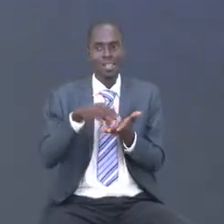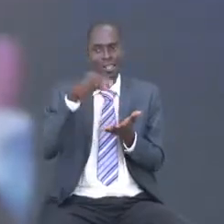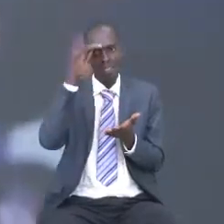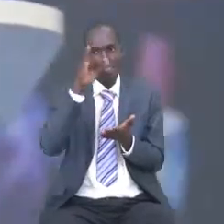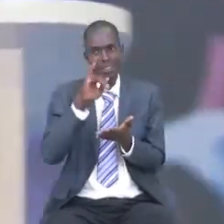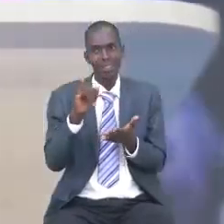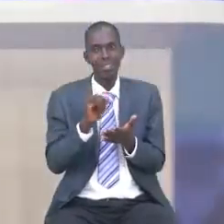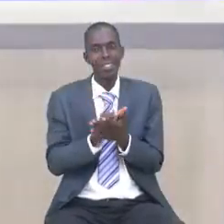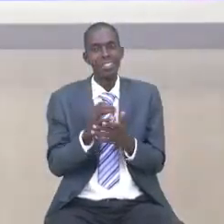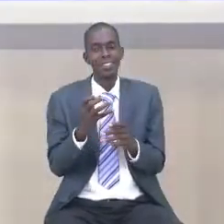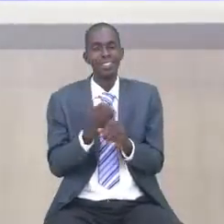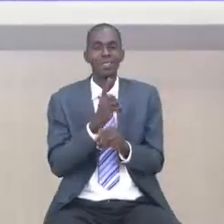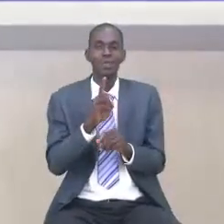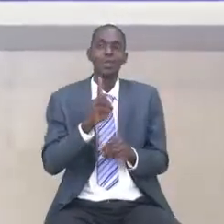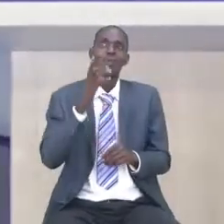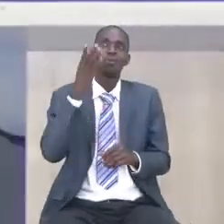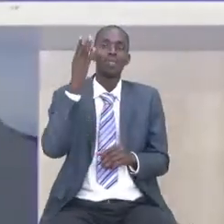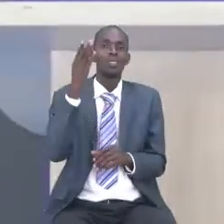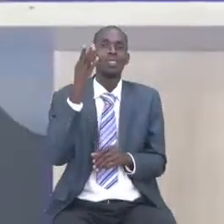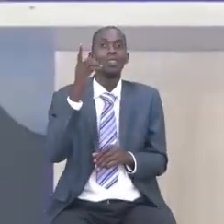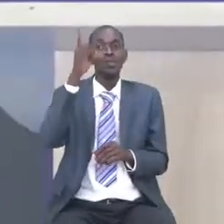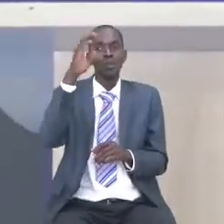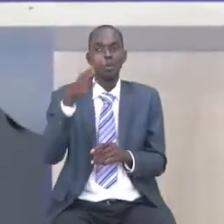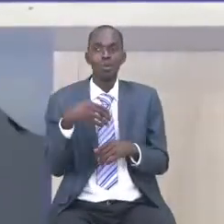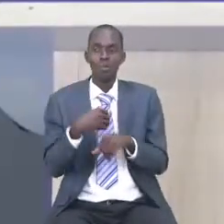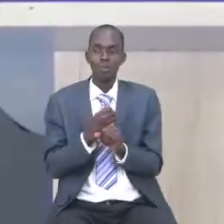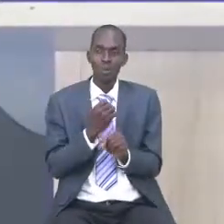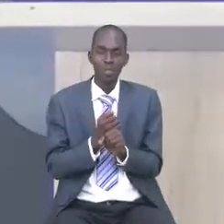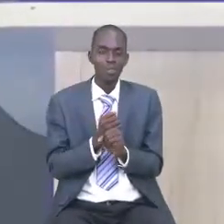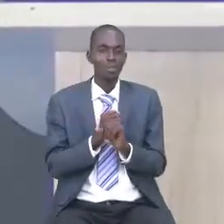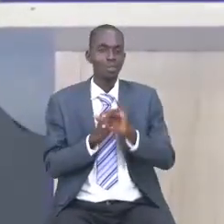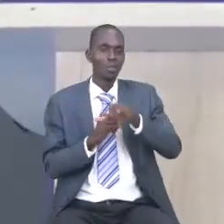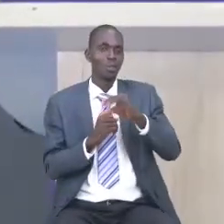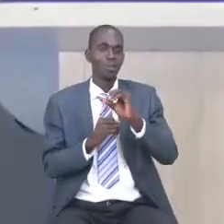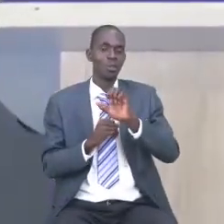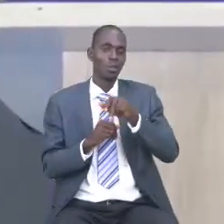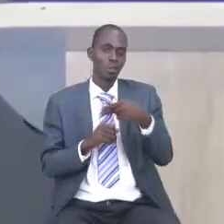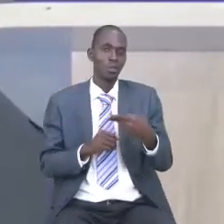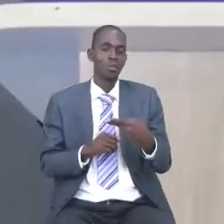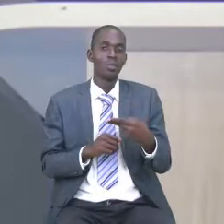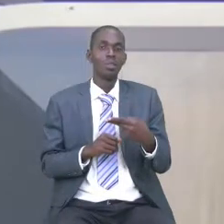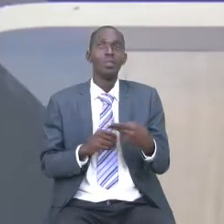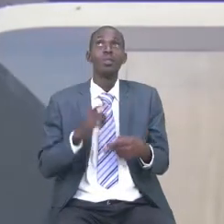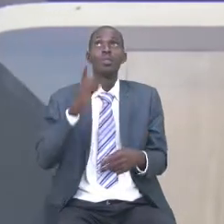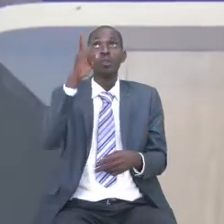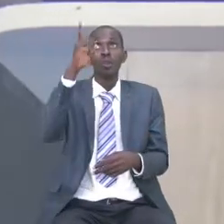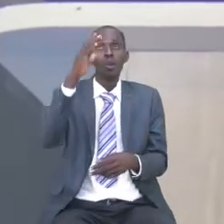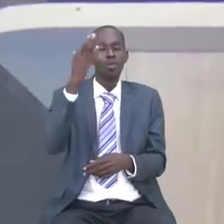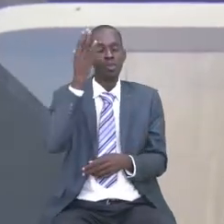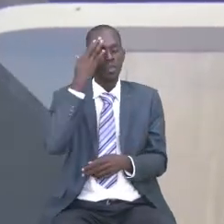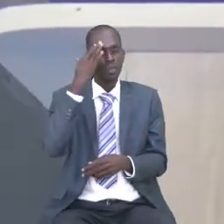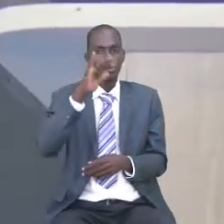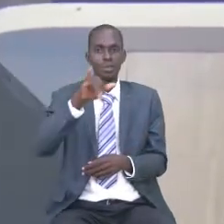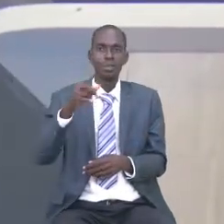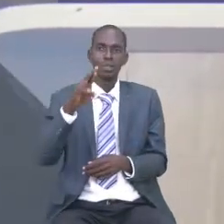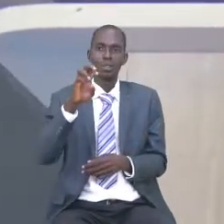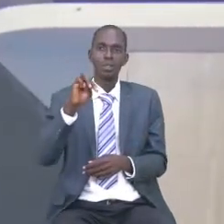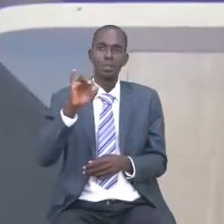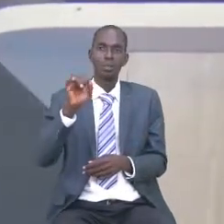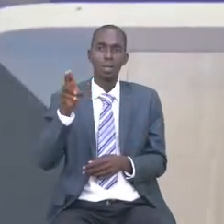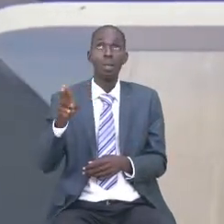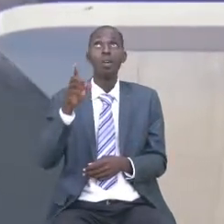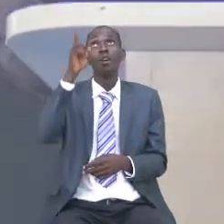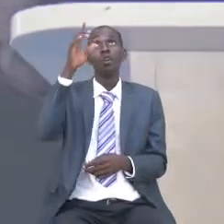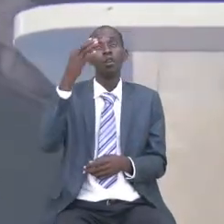eventually there. God knew Joseph. God knew Jeremiah. God knew Joshua.